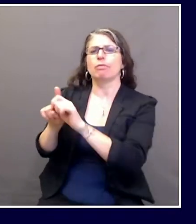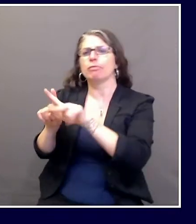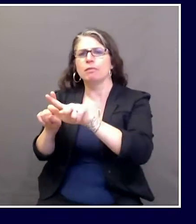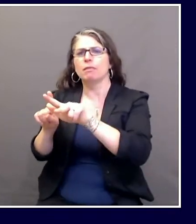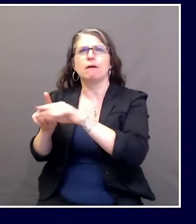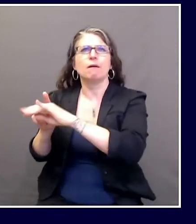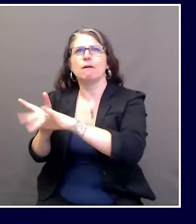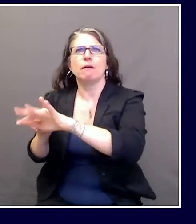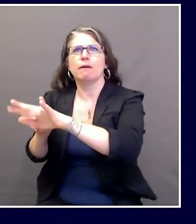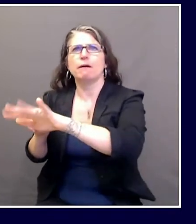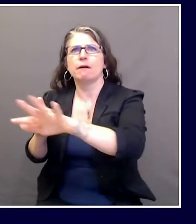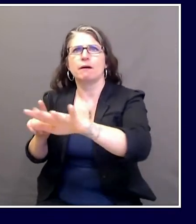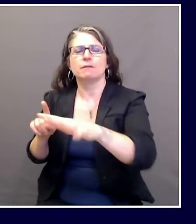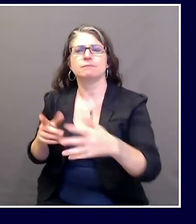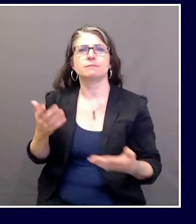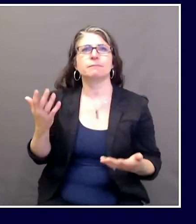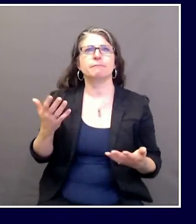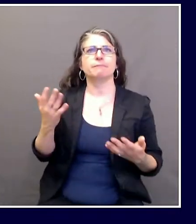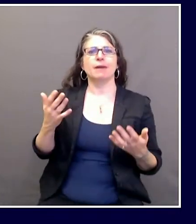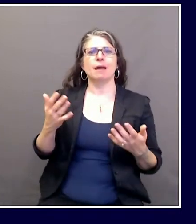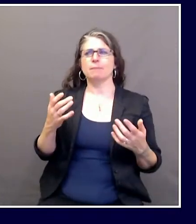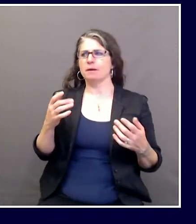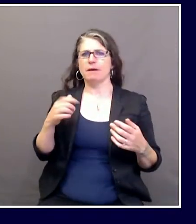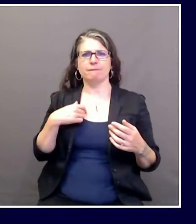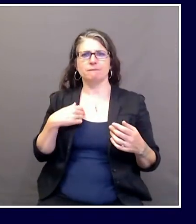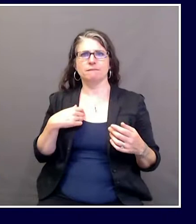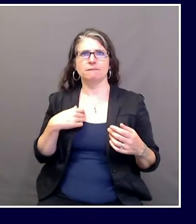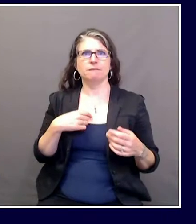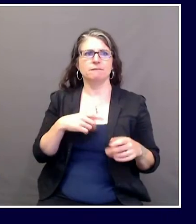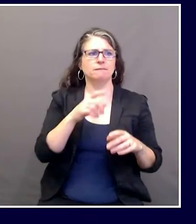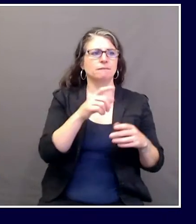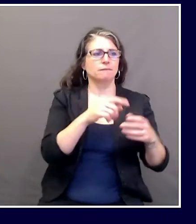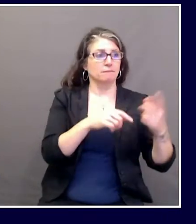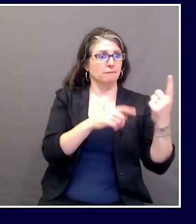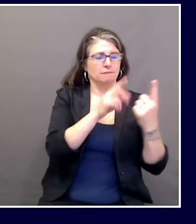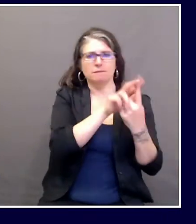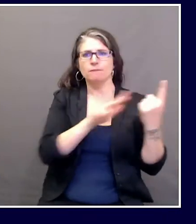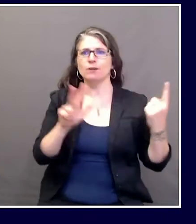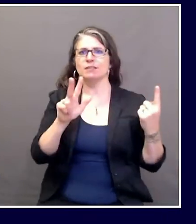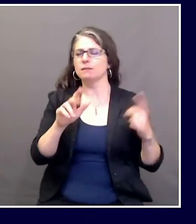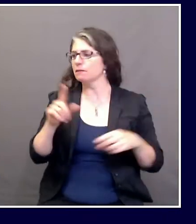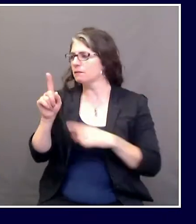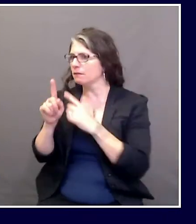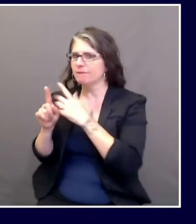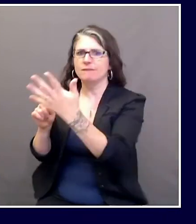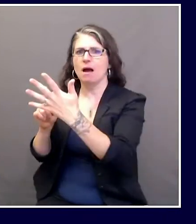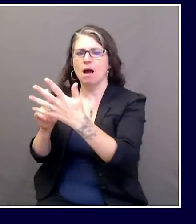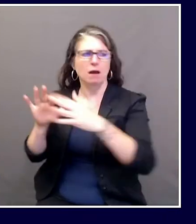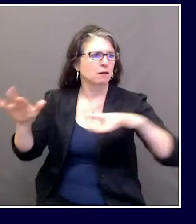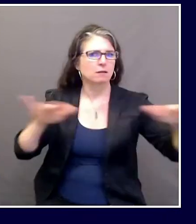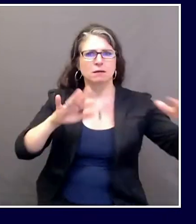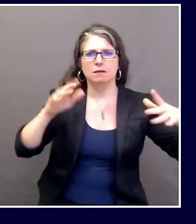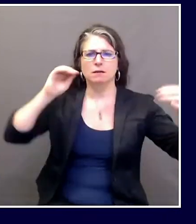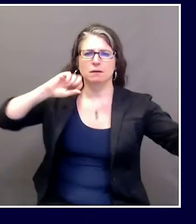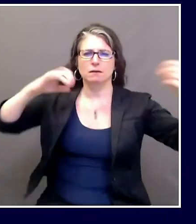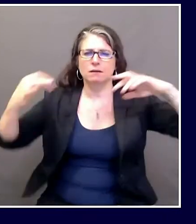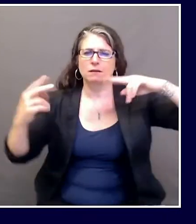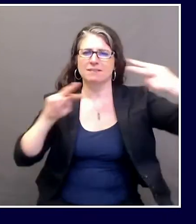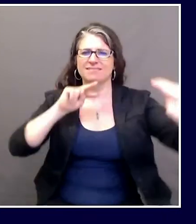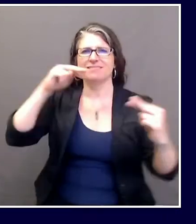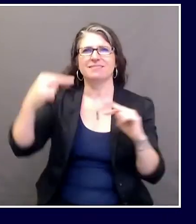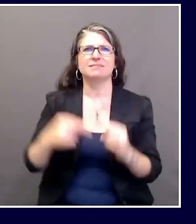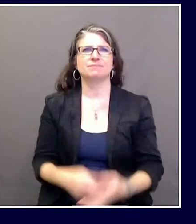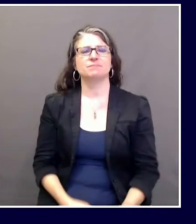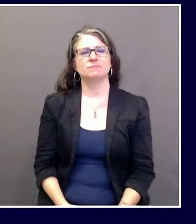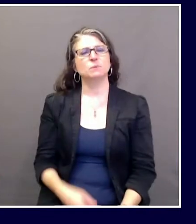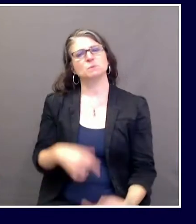Thank you. The last question I had has already been taken, but I've got another one. So one of the things that keeps coming up among readers and just people in my